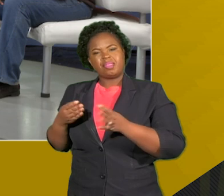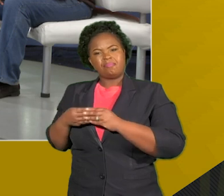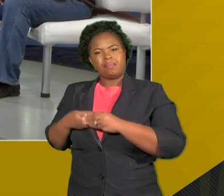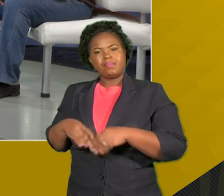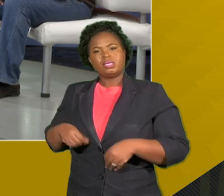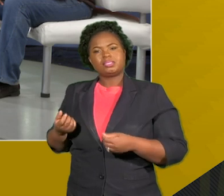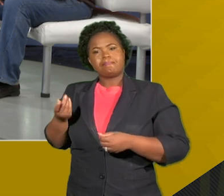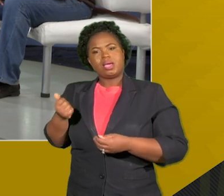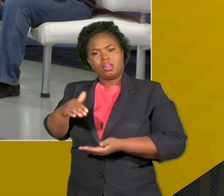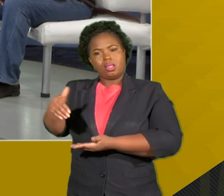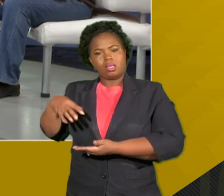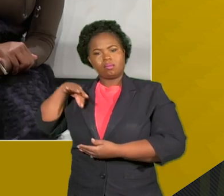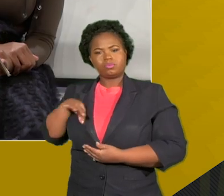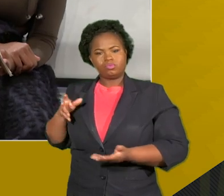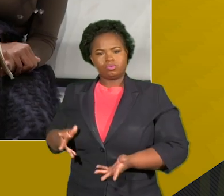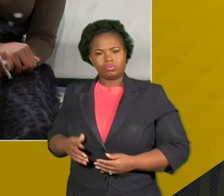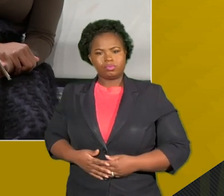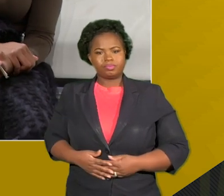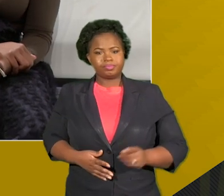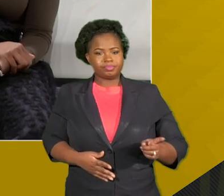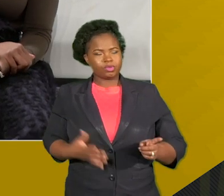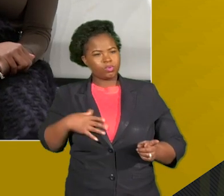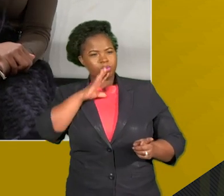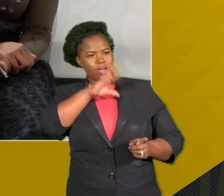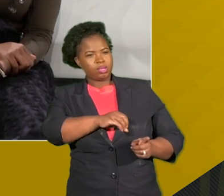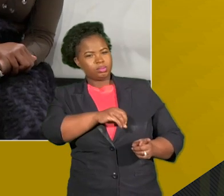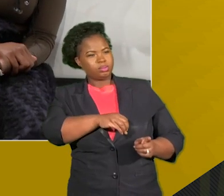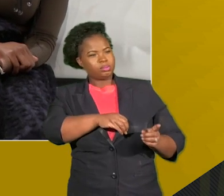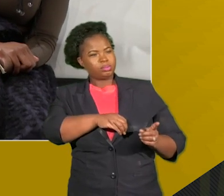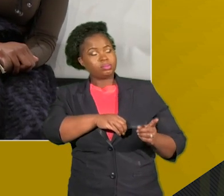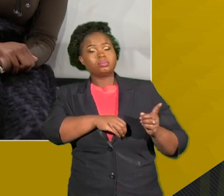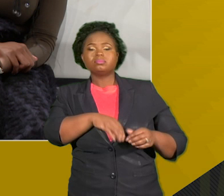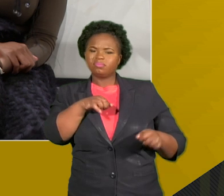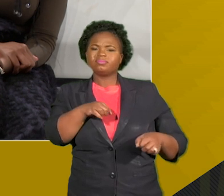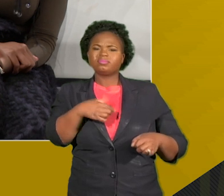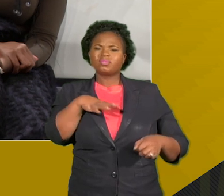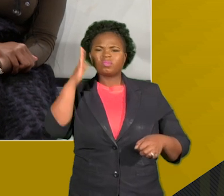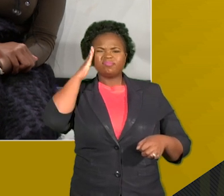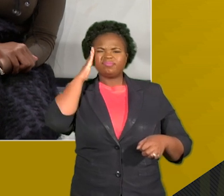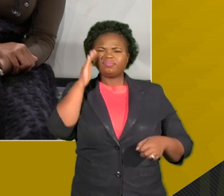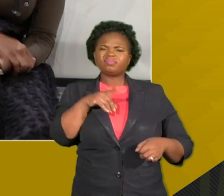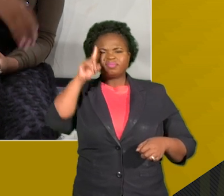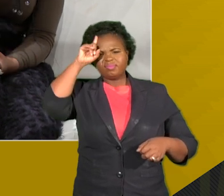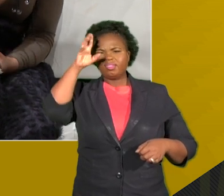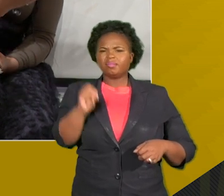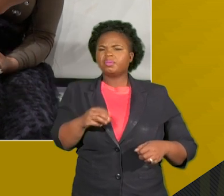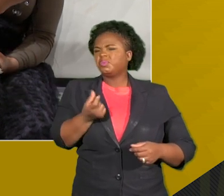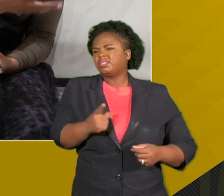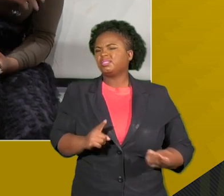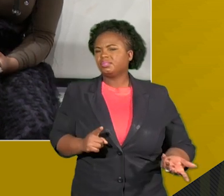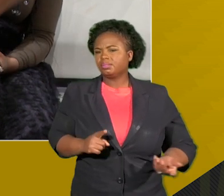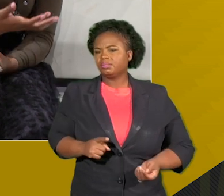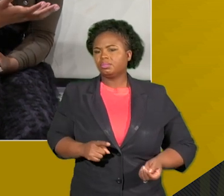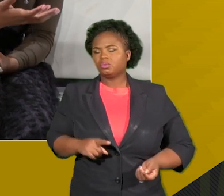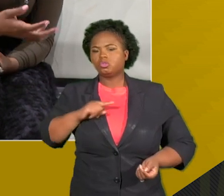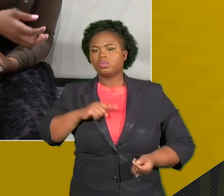right. Yeah, you mentioned something about Nelson Mandela. I know you let one start something about Nelson Mandela fund. I just want to get a better understanding with Nelson Mandela iyenzani, because you've already explained to us ukuthi